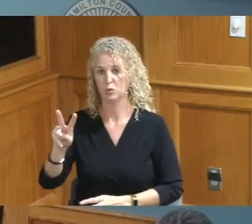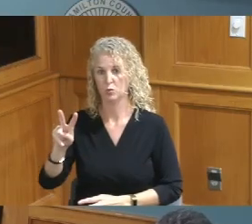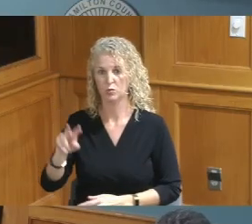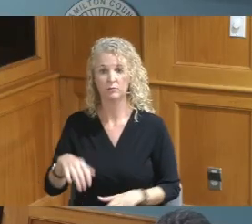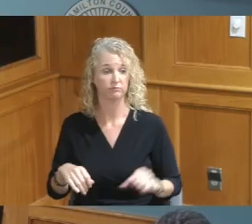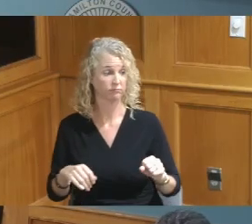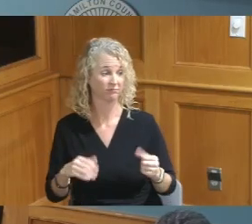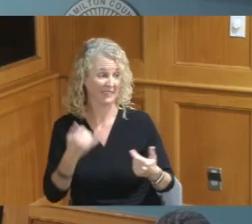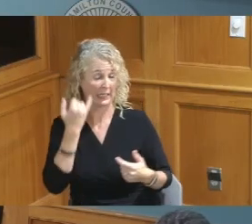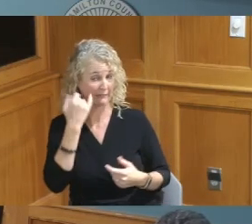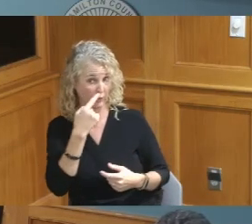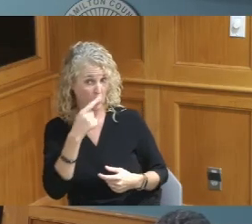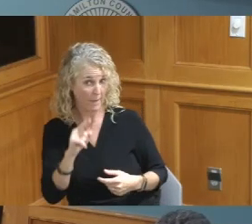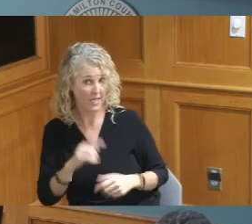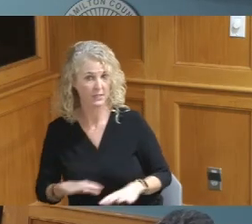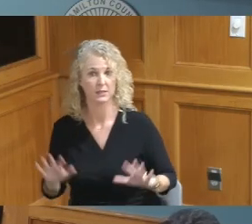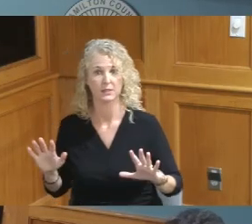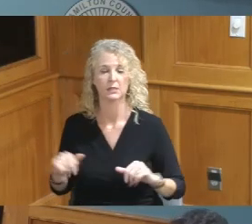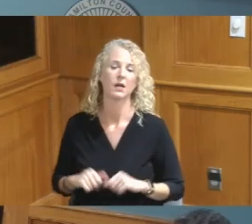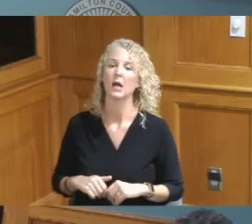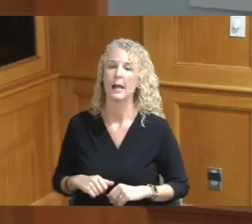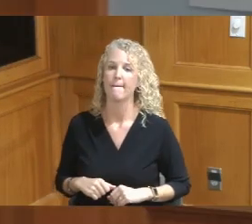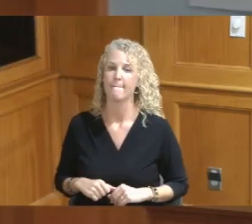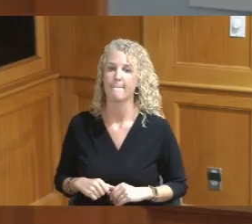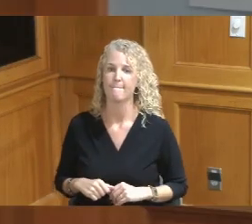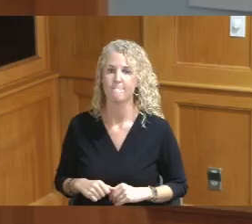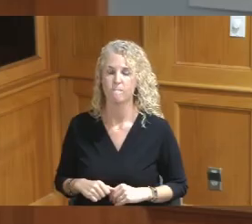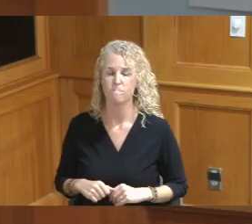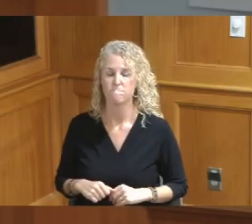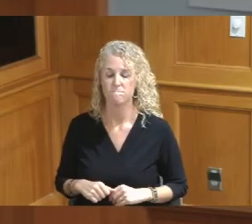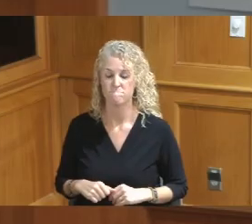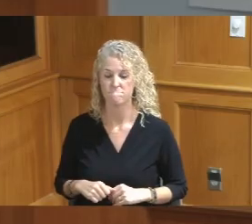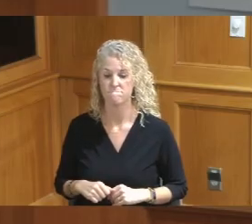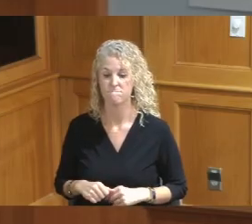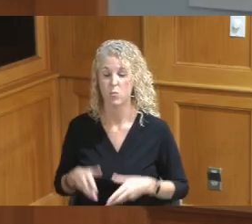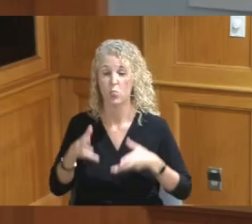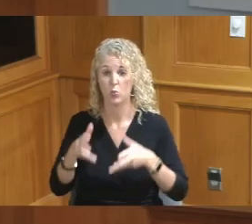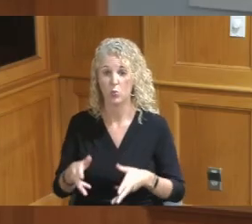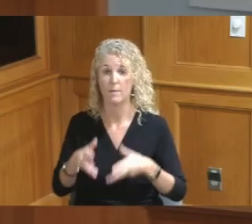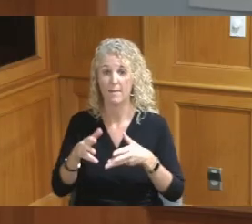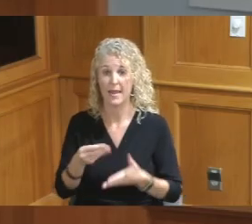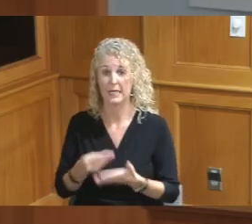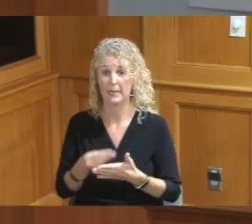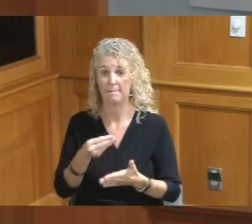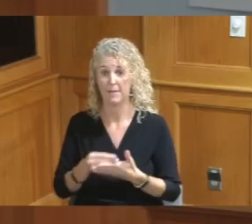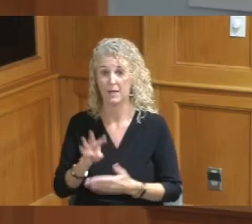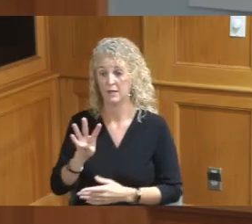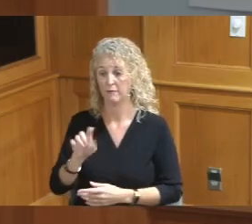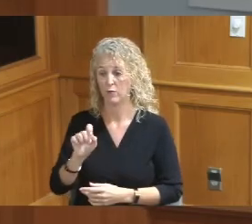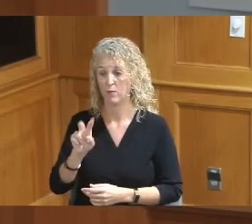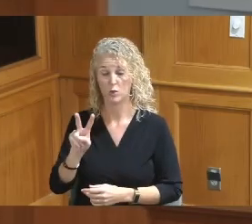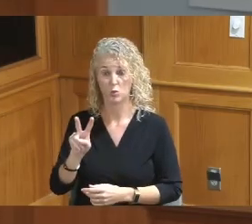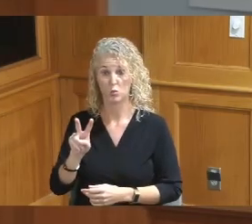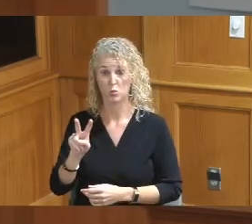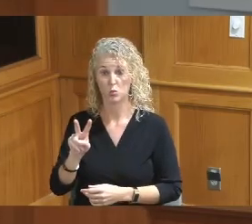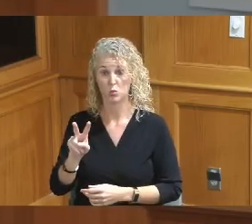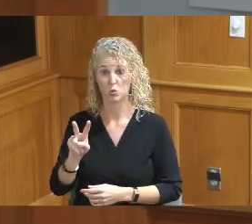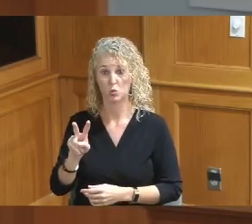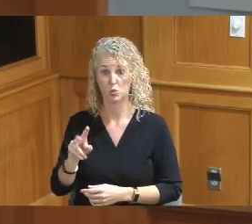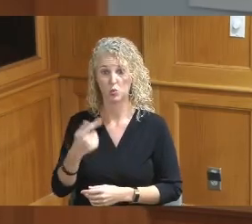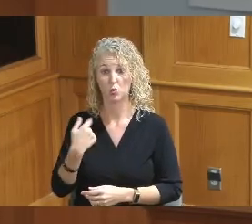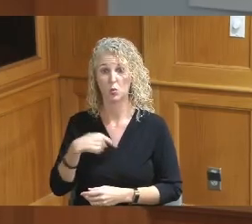that. Yeah, if I could. Yeah, and so the remaining money is being we